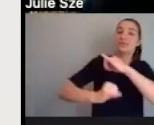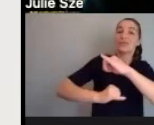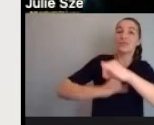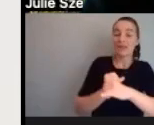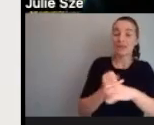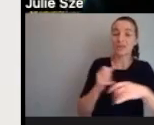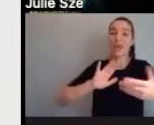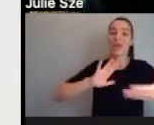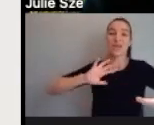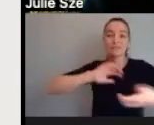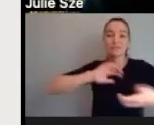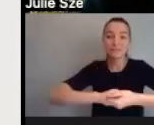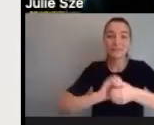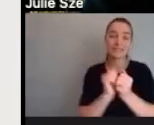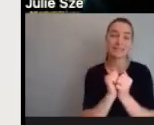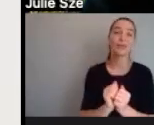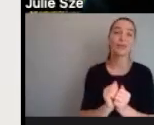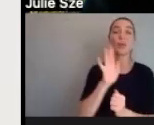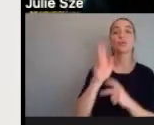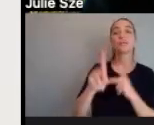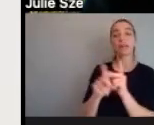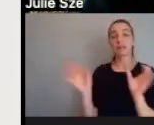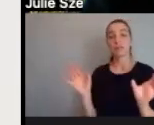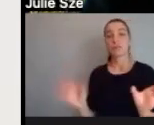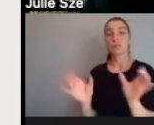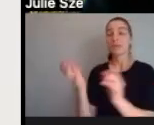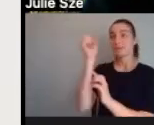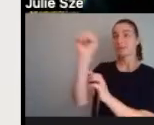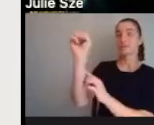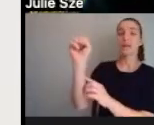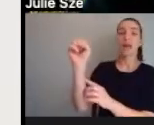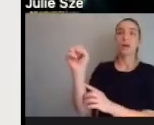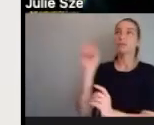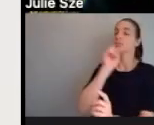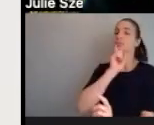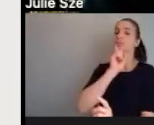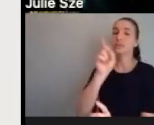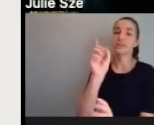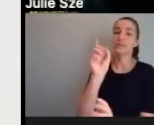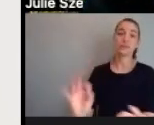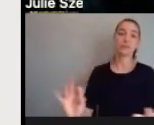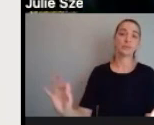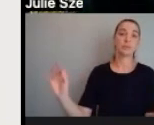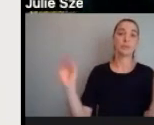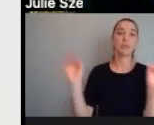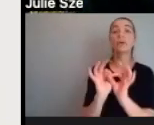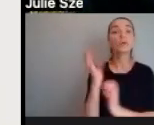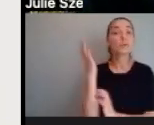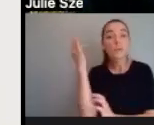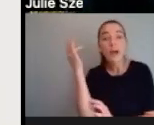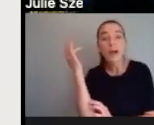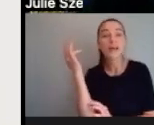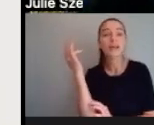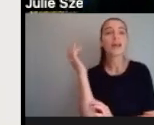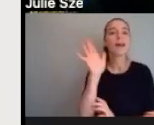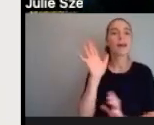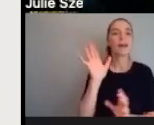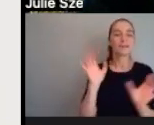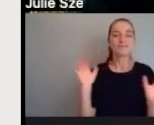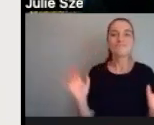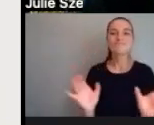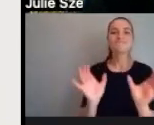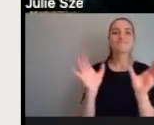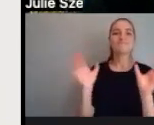justice, um, movements again, um, really matter because what they do is, um, create a